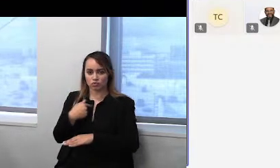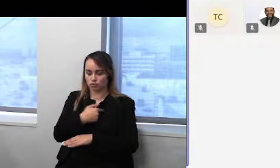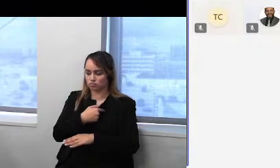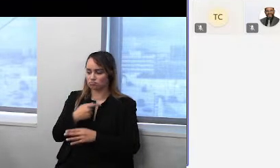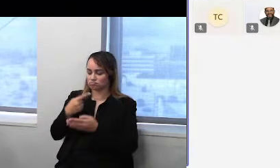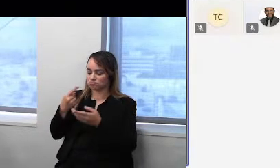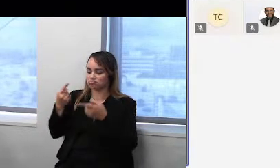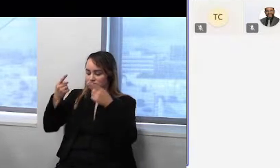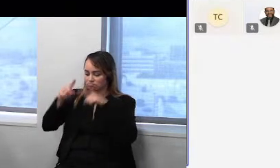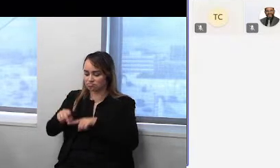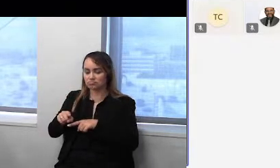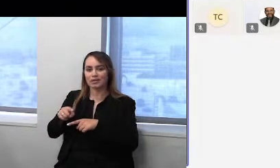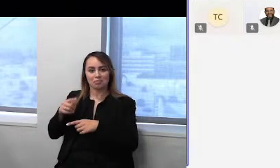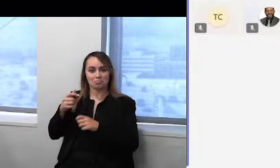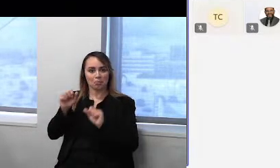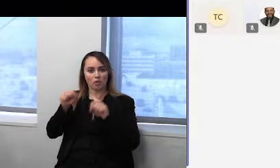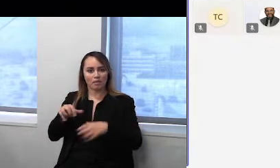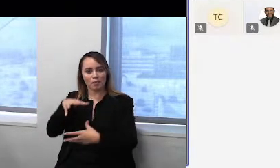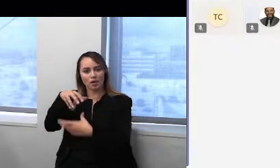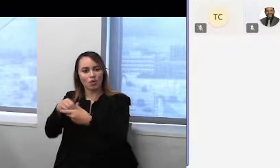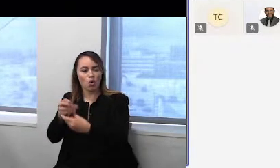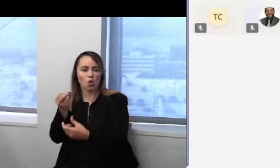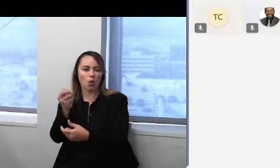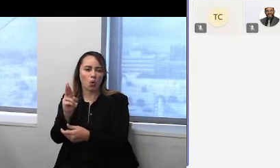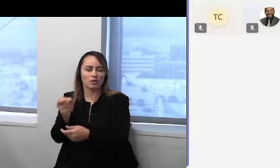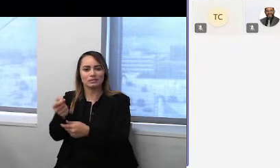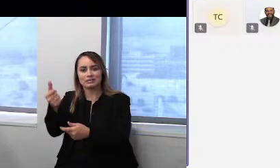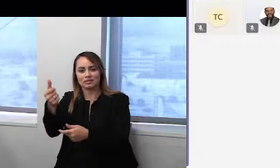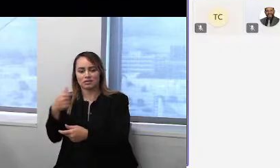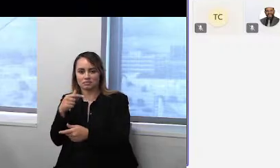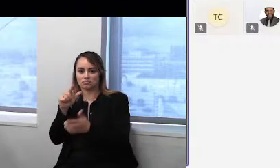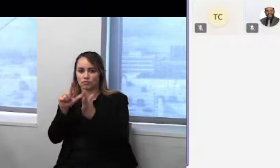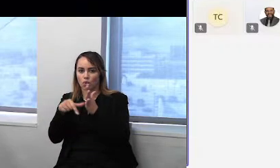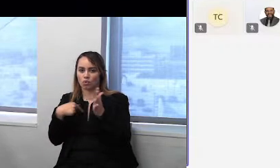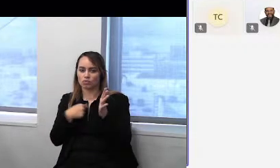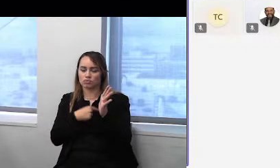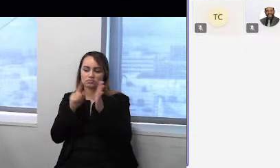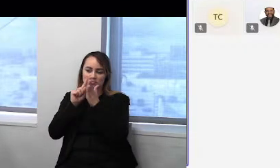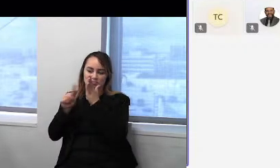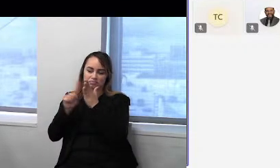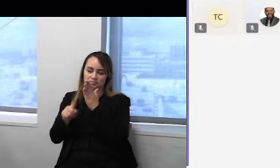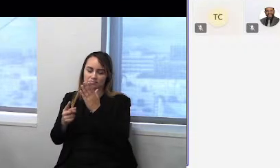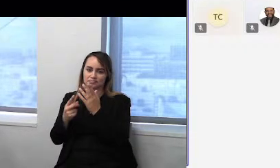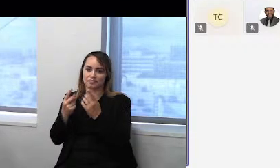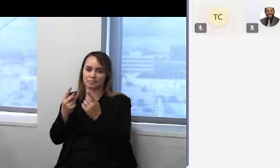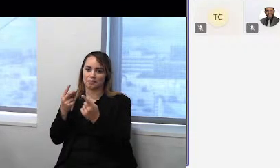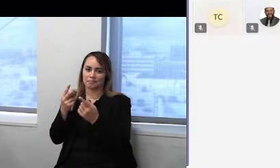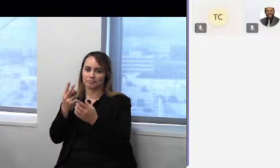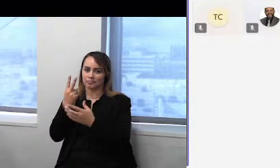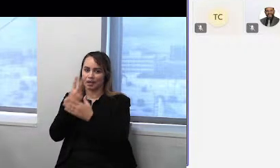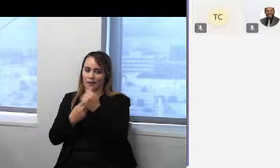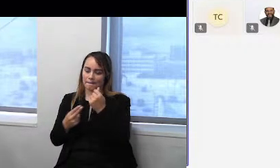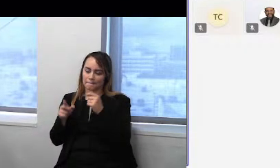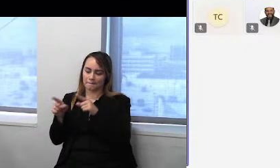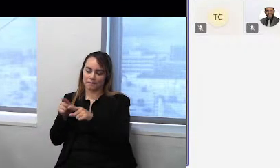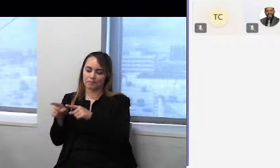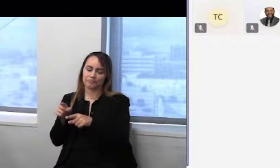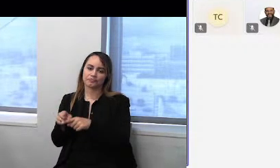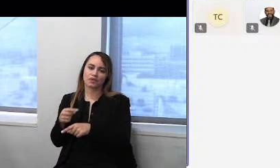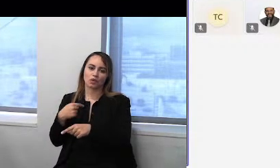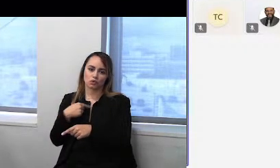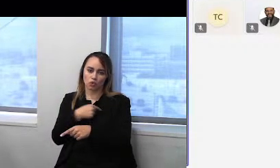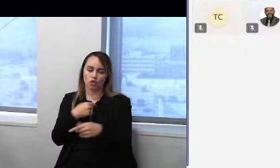them in both conditions, whether the project is in, the project is out. So we have that, I'll call it iteration. As you know, the transmission